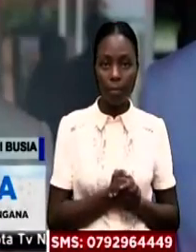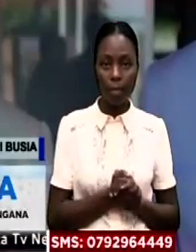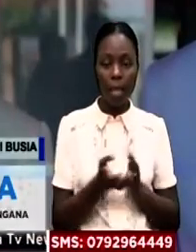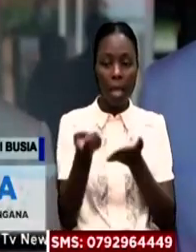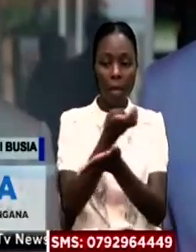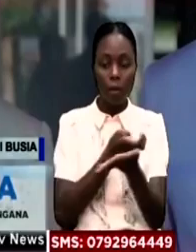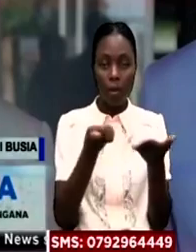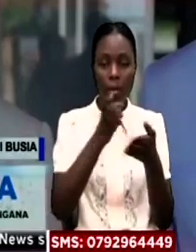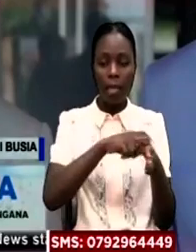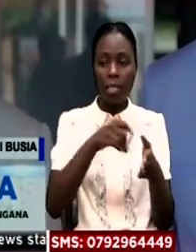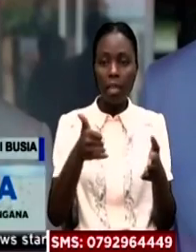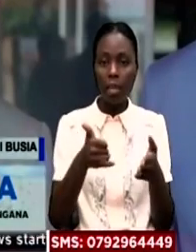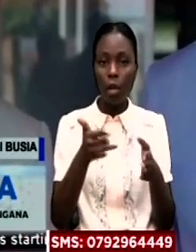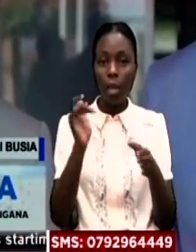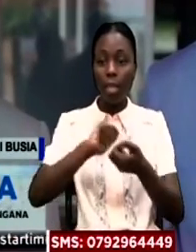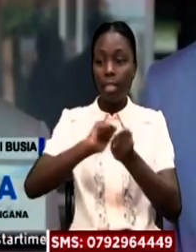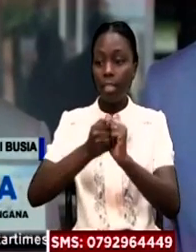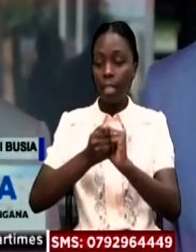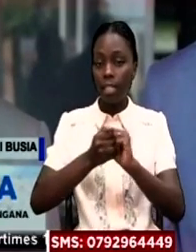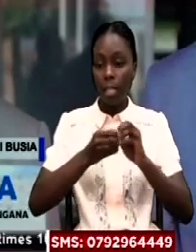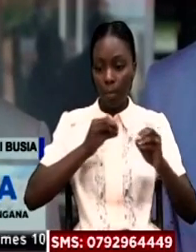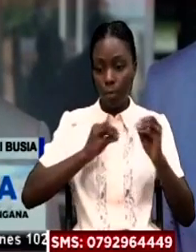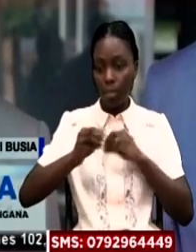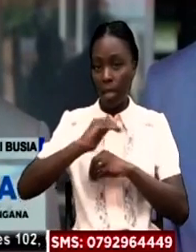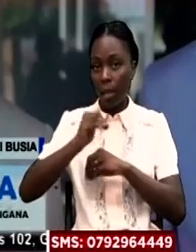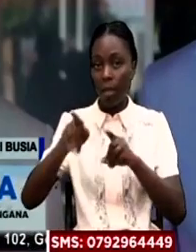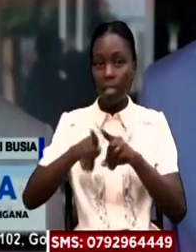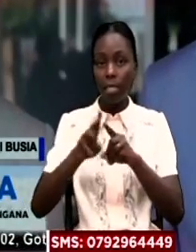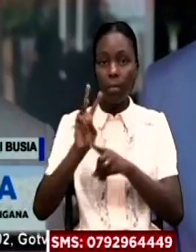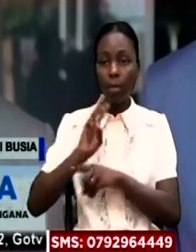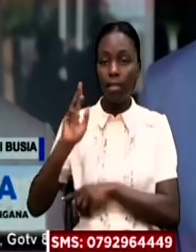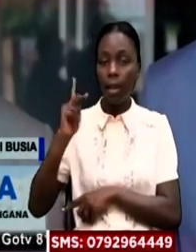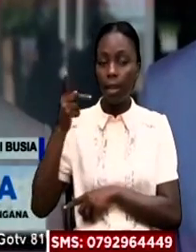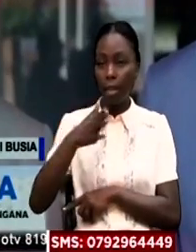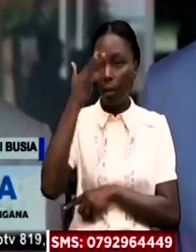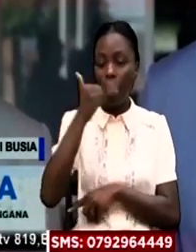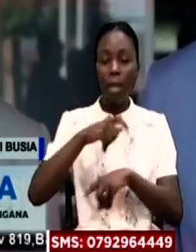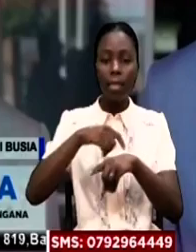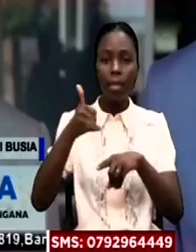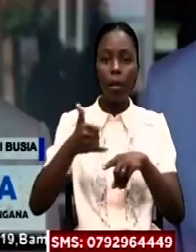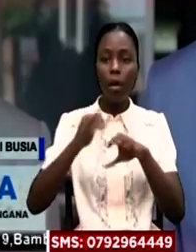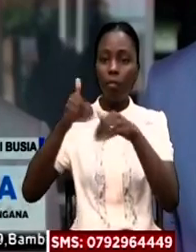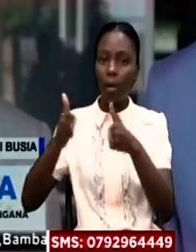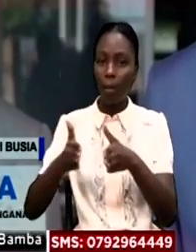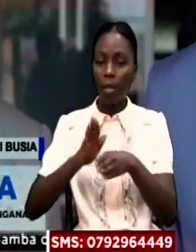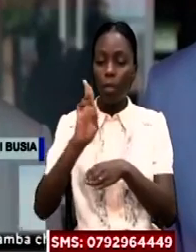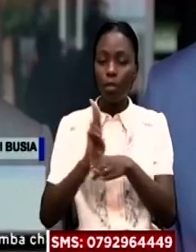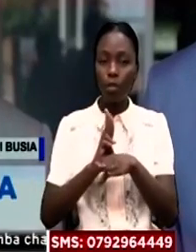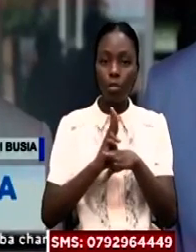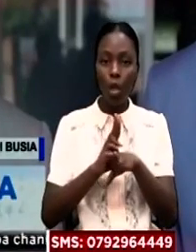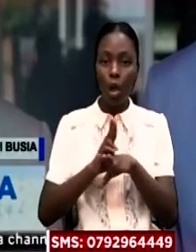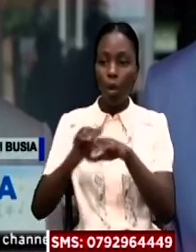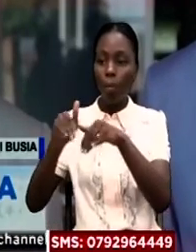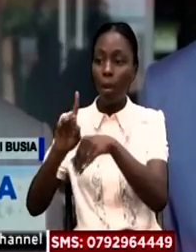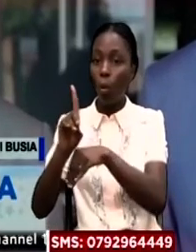Economically it is going to impact on Bunyala and on busia and even on western Kenya Because initially farmers used to do one